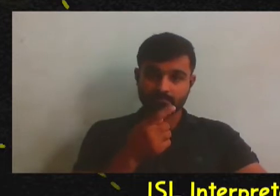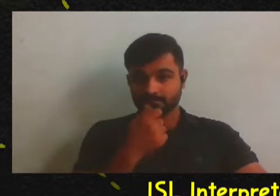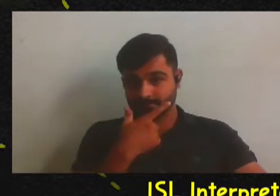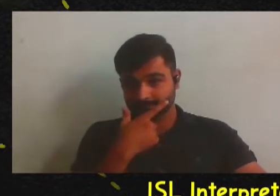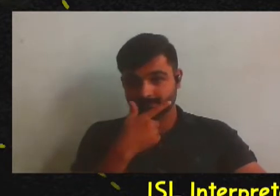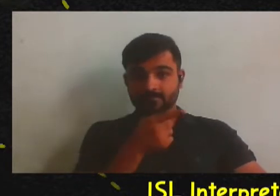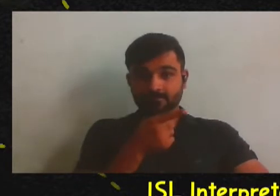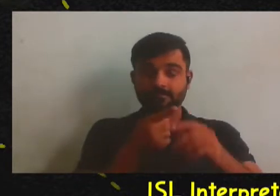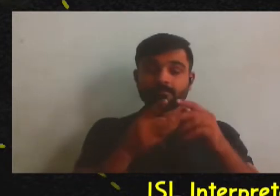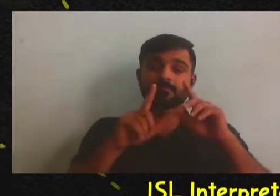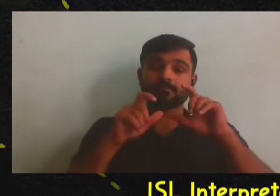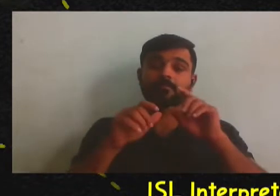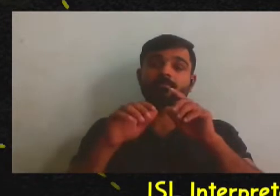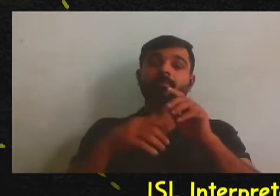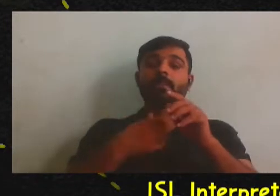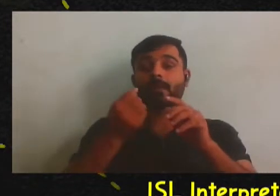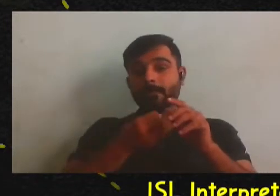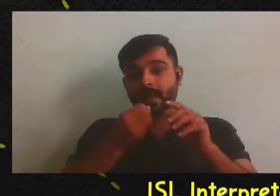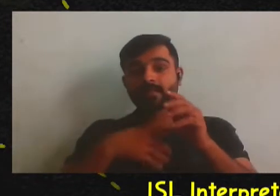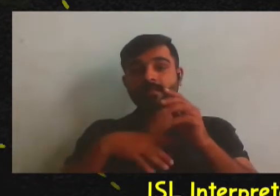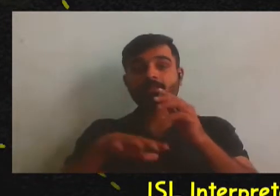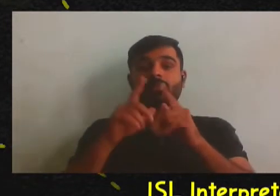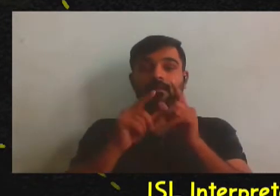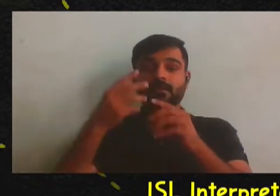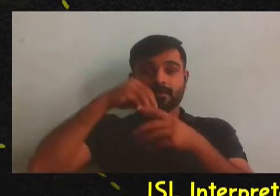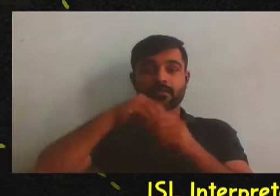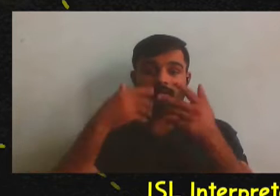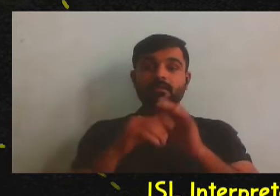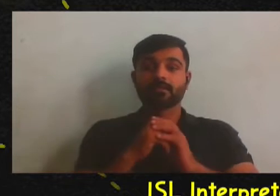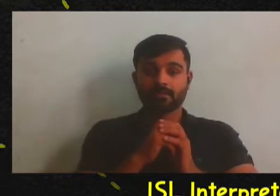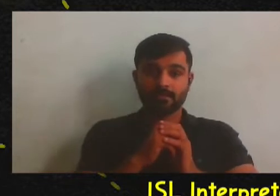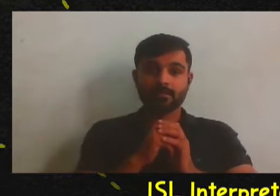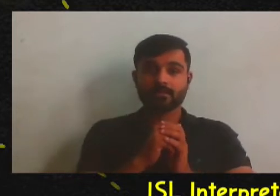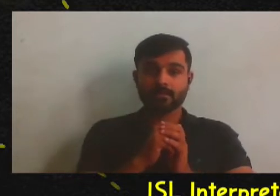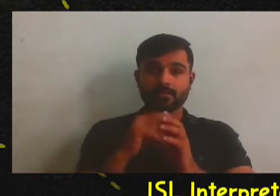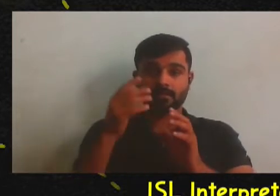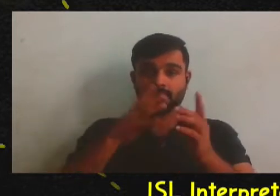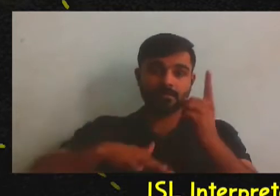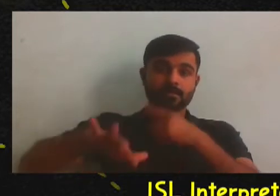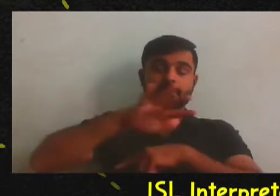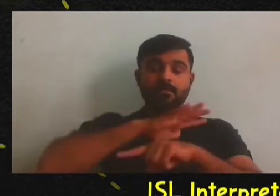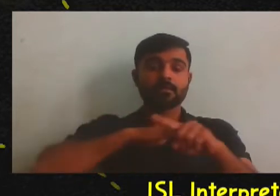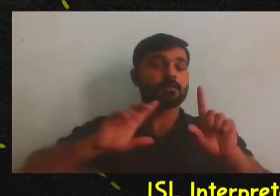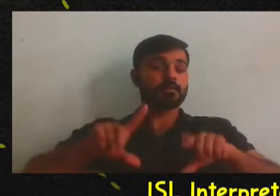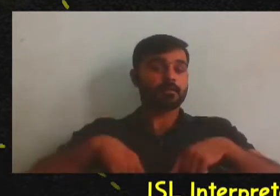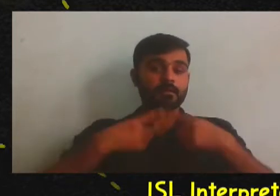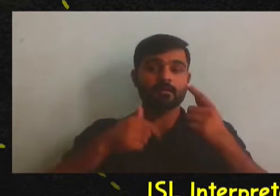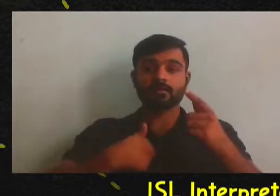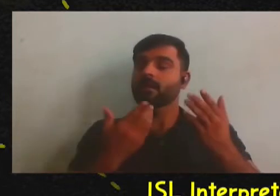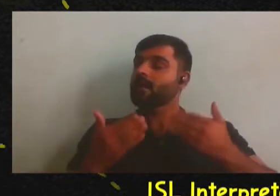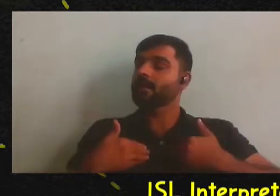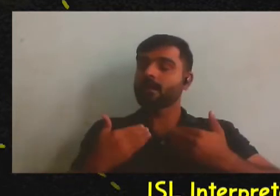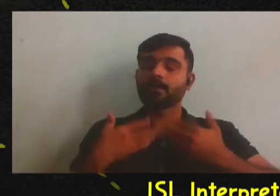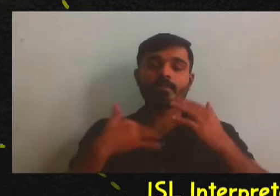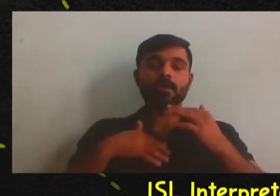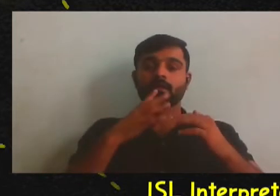the masturbation data because I do think in the constrained environments we live in, self pleasure is. I mean, I would